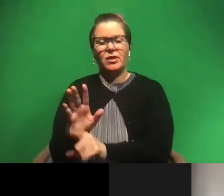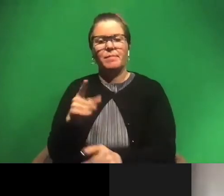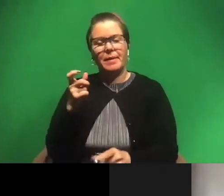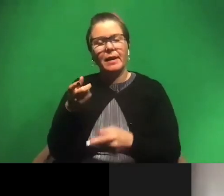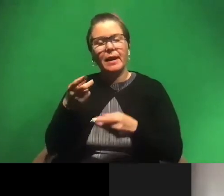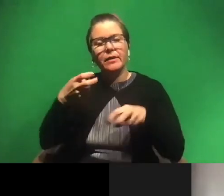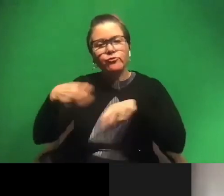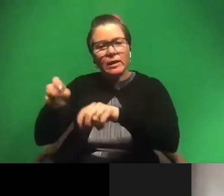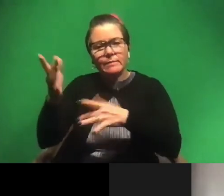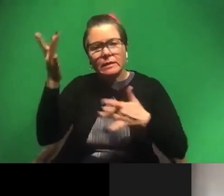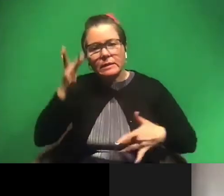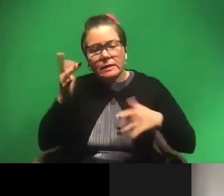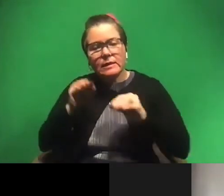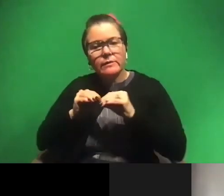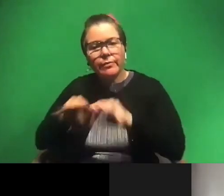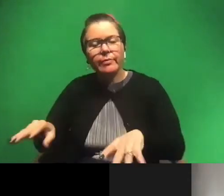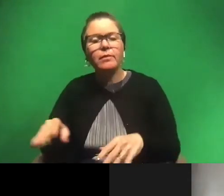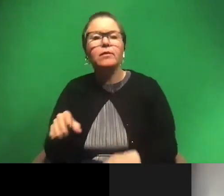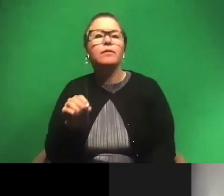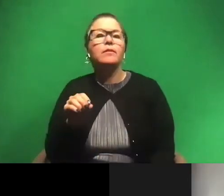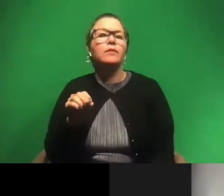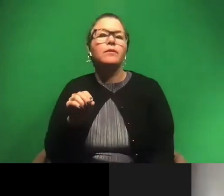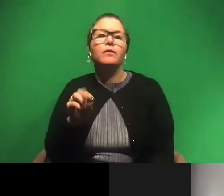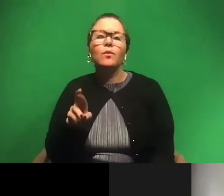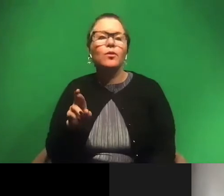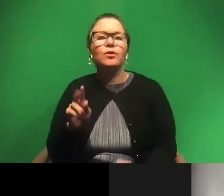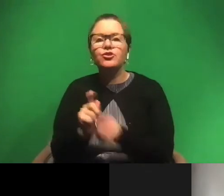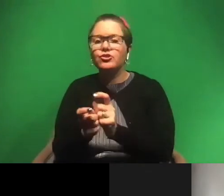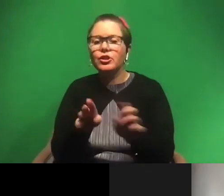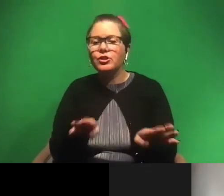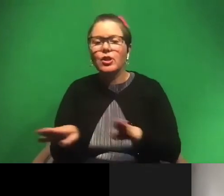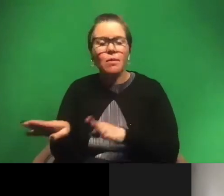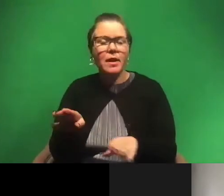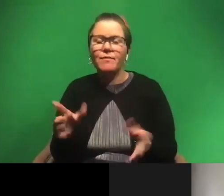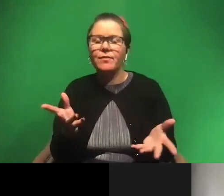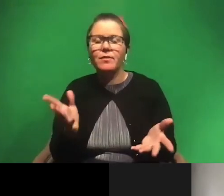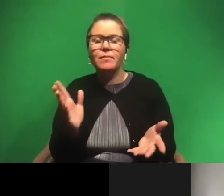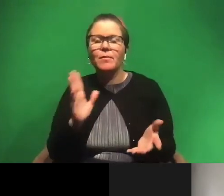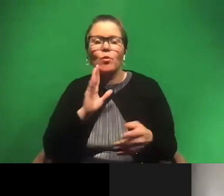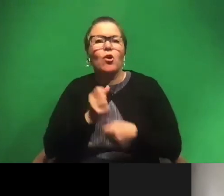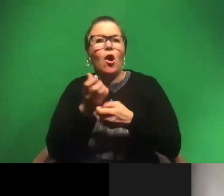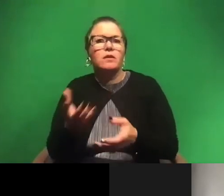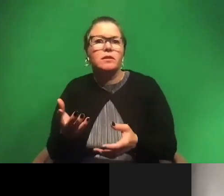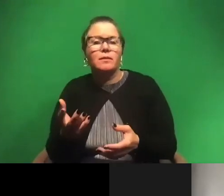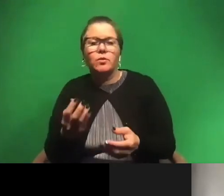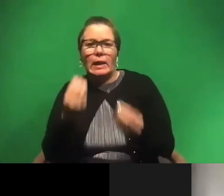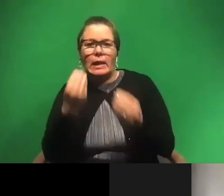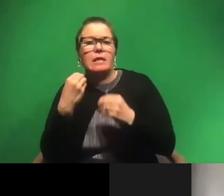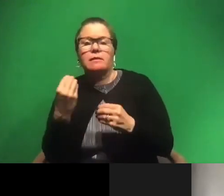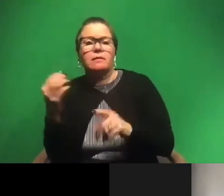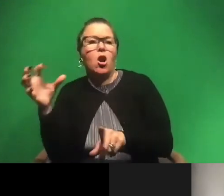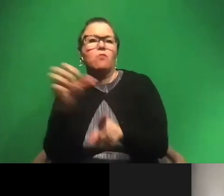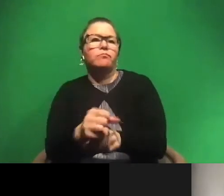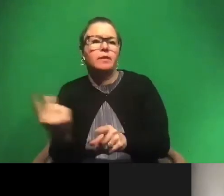diseases to them or change their behavior in a way where they might get eaten by something. And it's